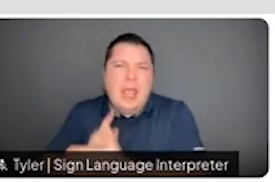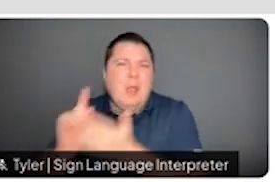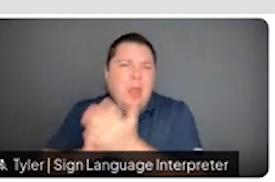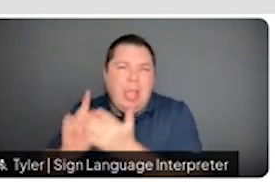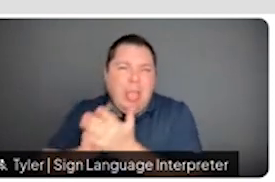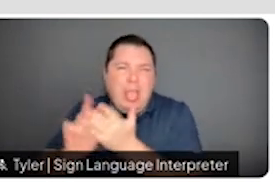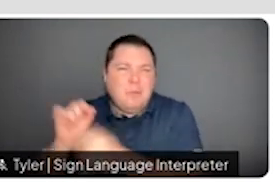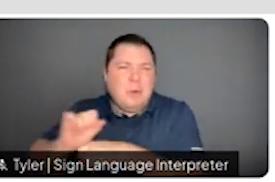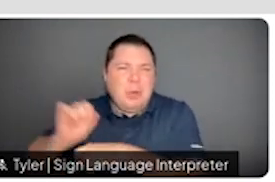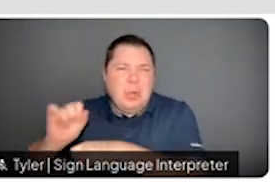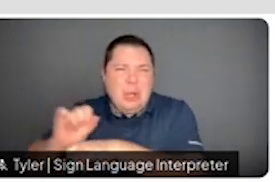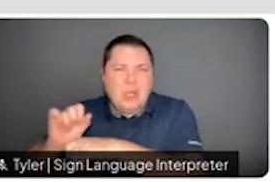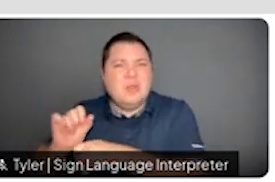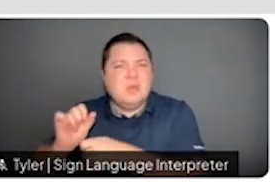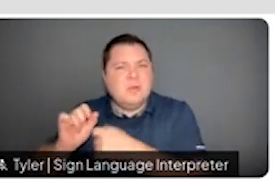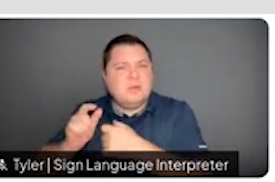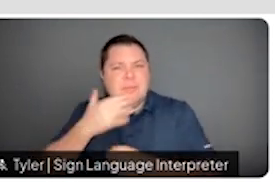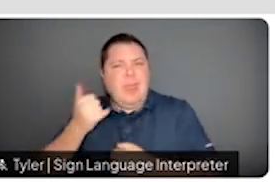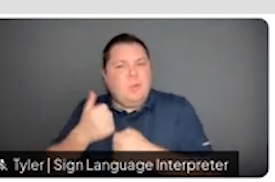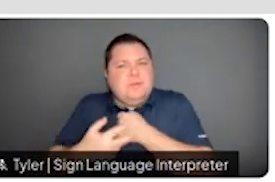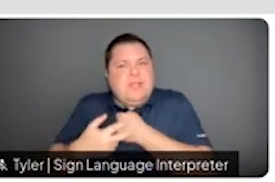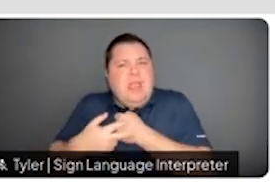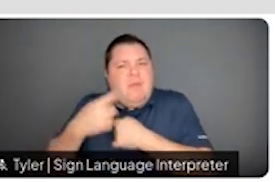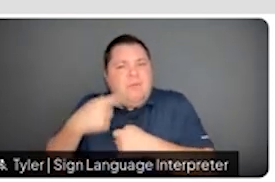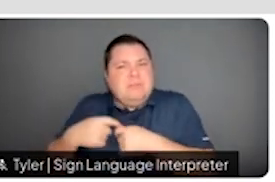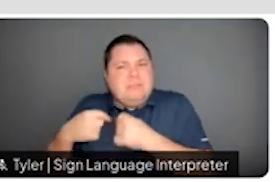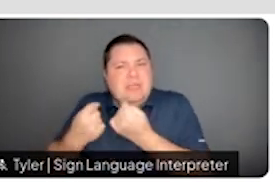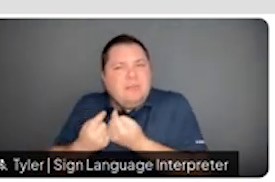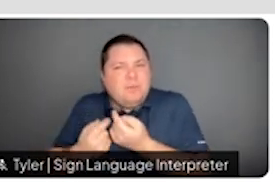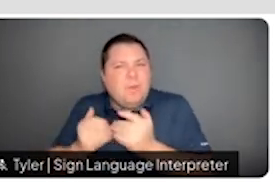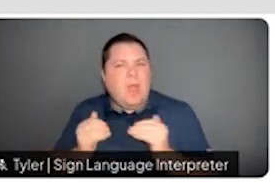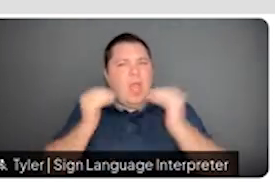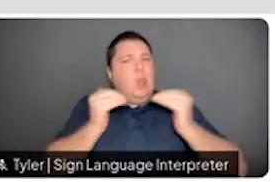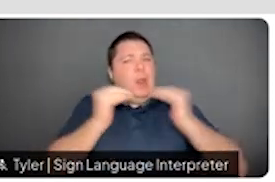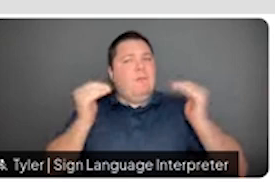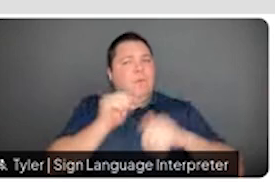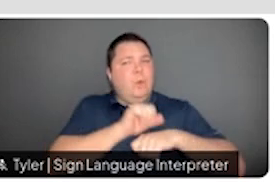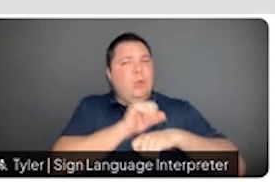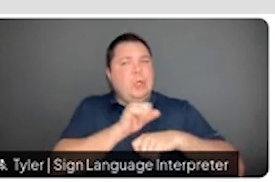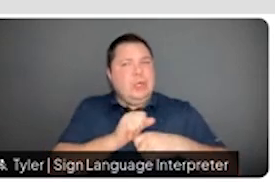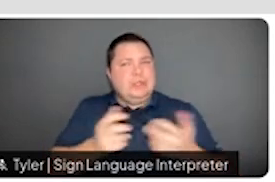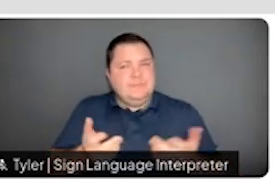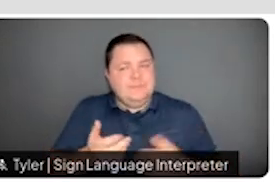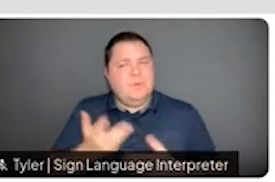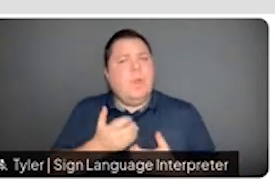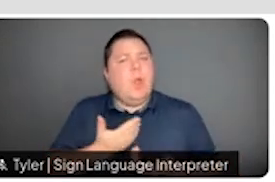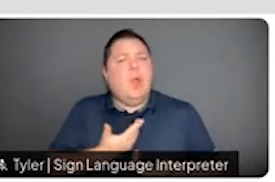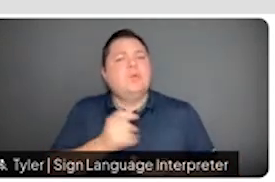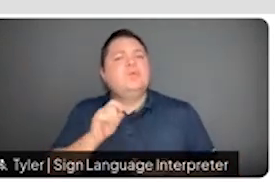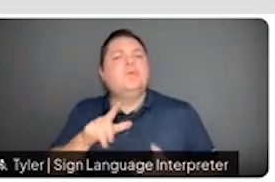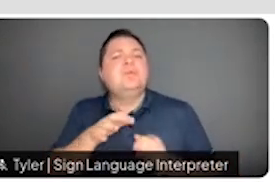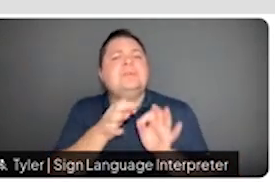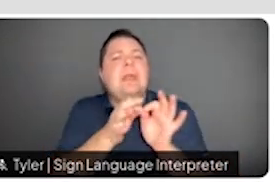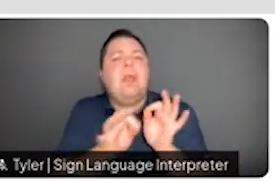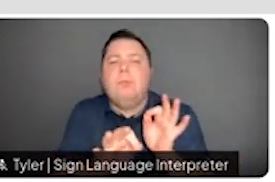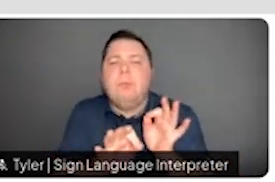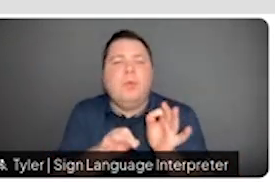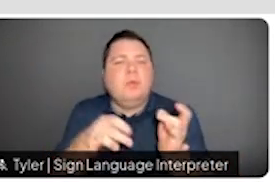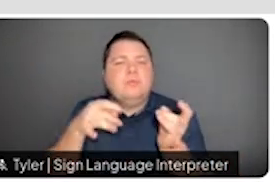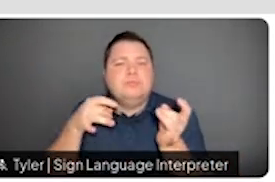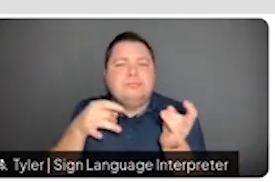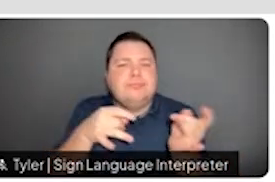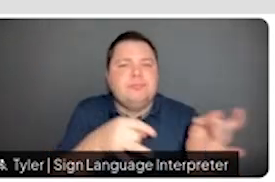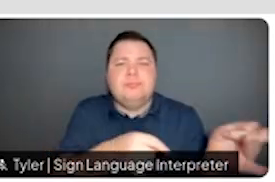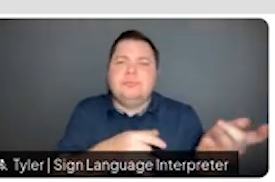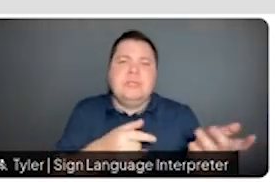saved to help teams focus on higher level, more strategic work. So we really wanted our tool to be simple, streamlining all of this headache filled